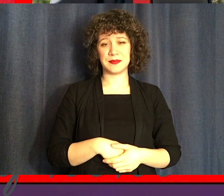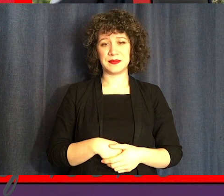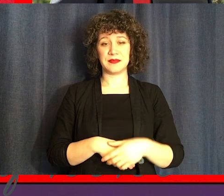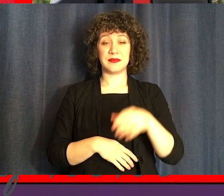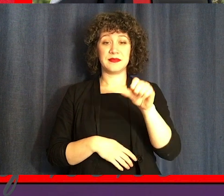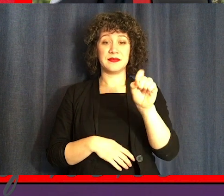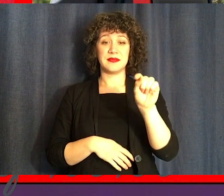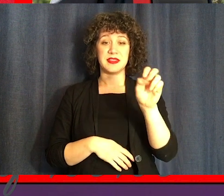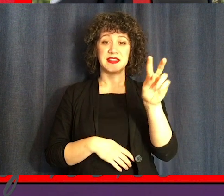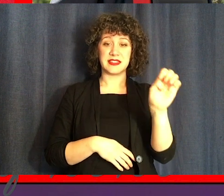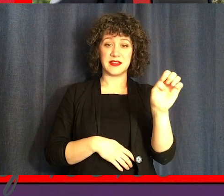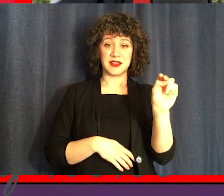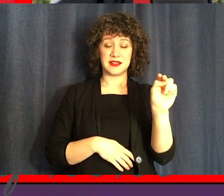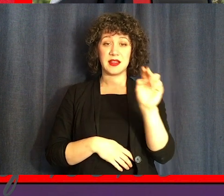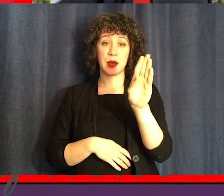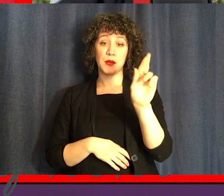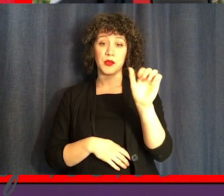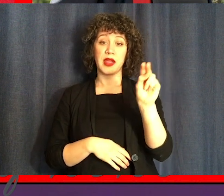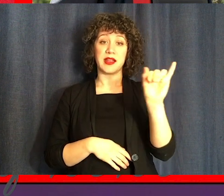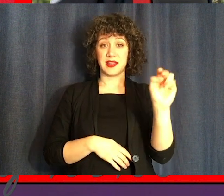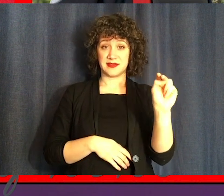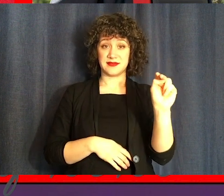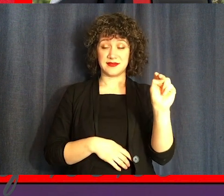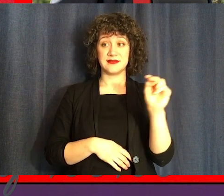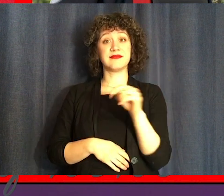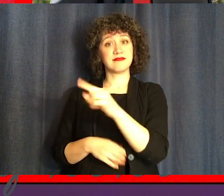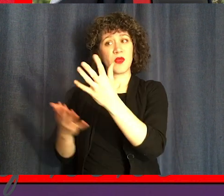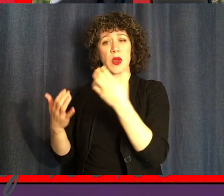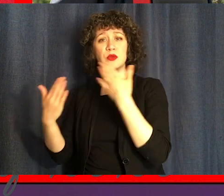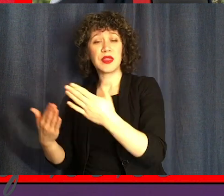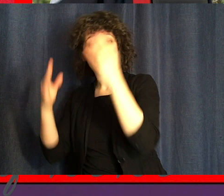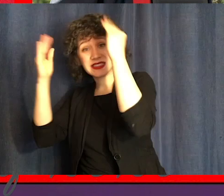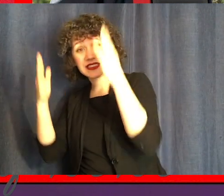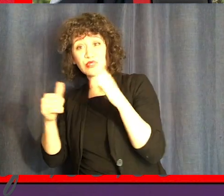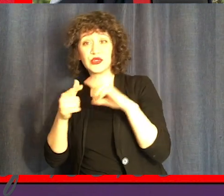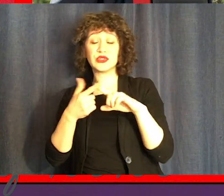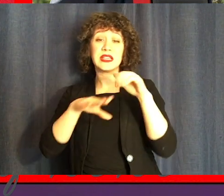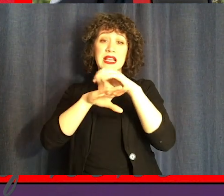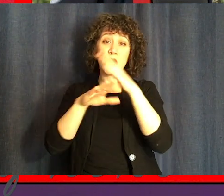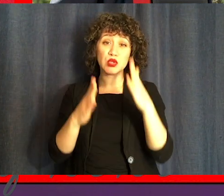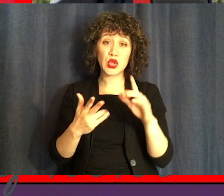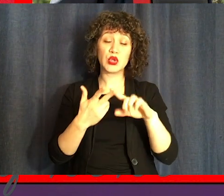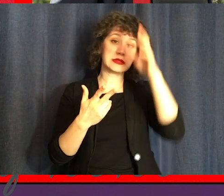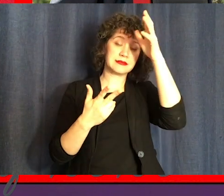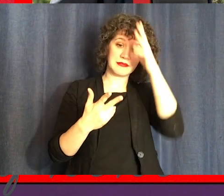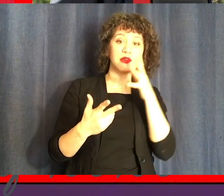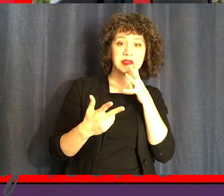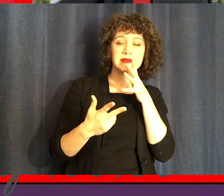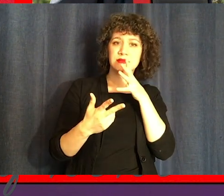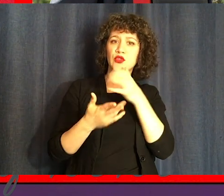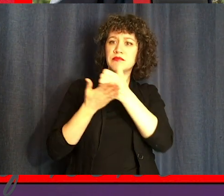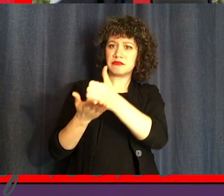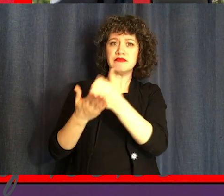Steve Brannon. Steve would like to thank his teachers, counselors, and his parents for helping him get through high school and